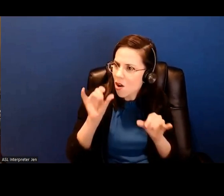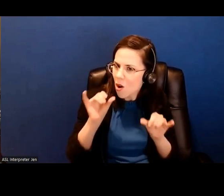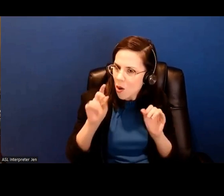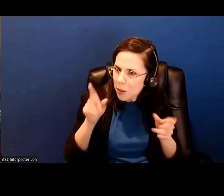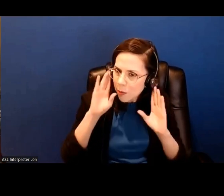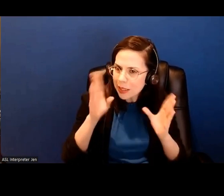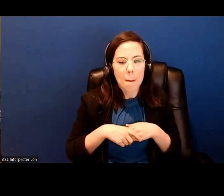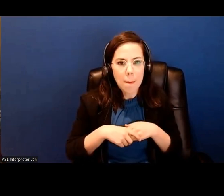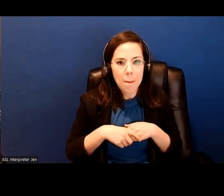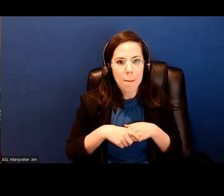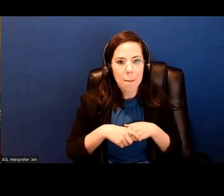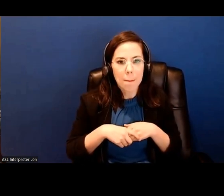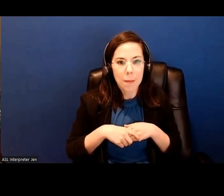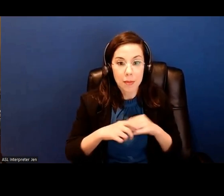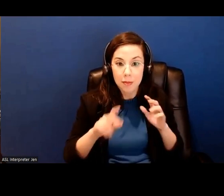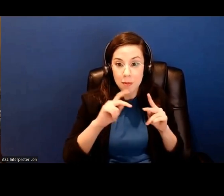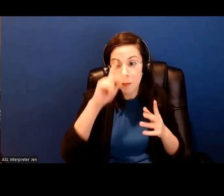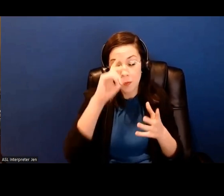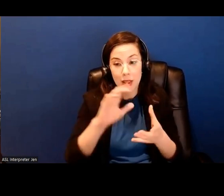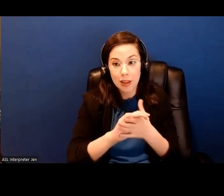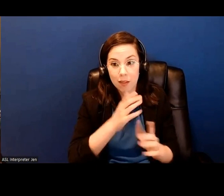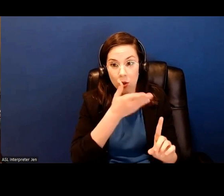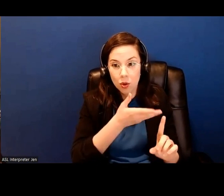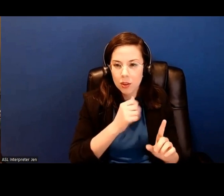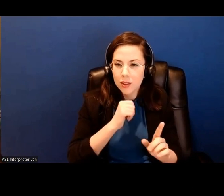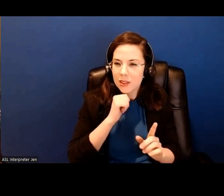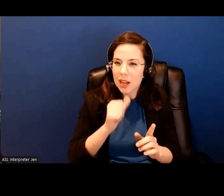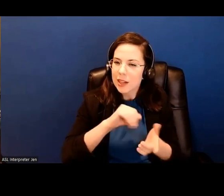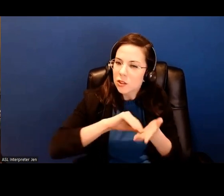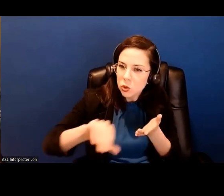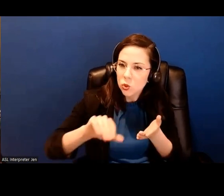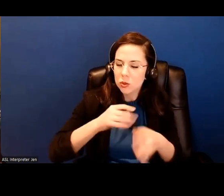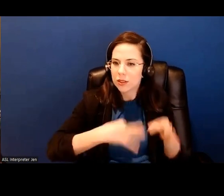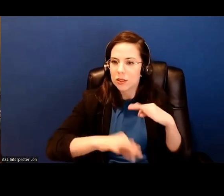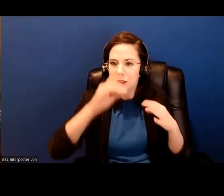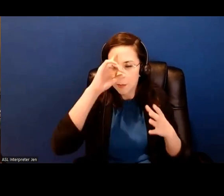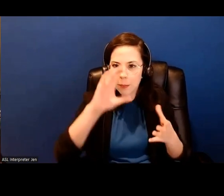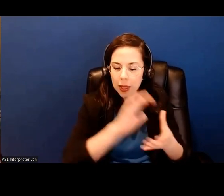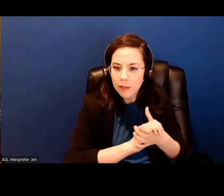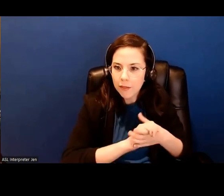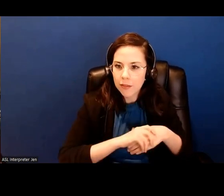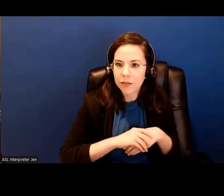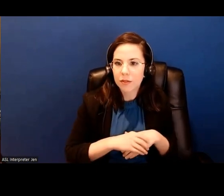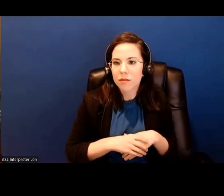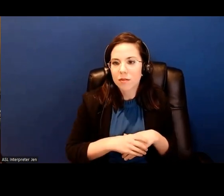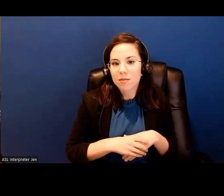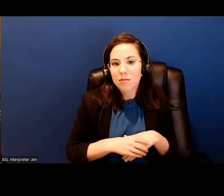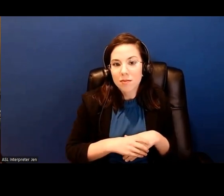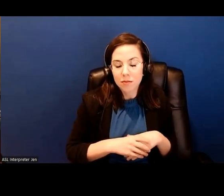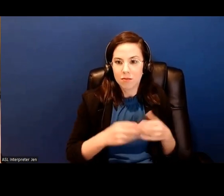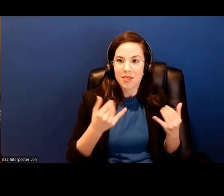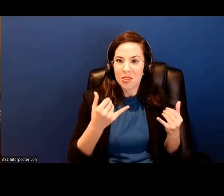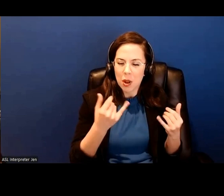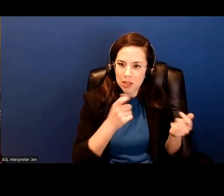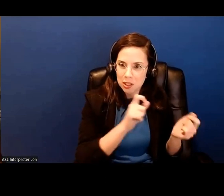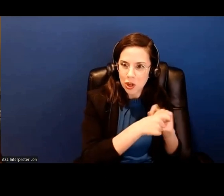being believed, not excused, but believed. And then, but that changes a little bit. They go out in the